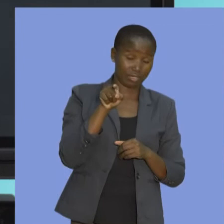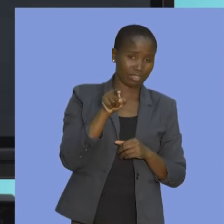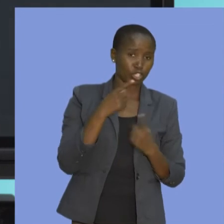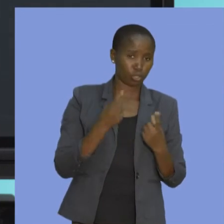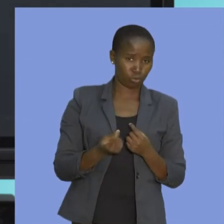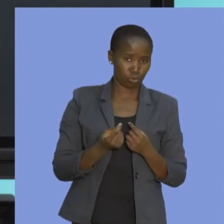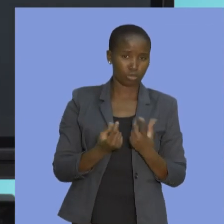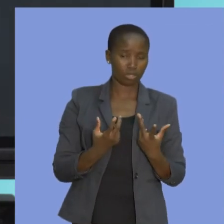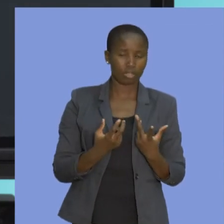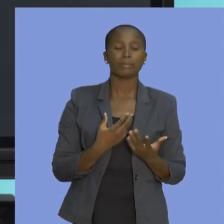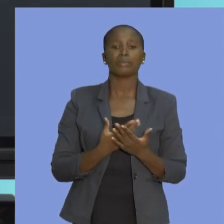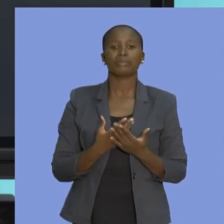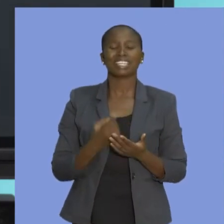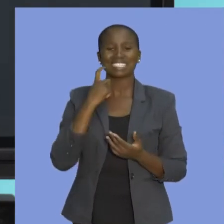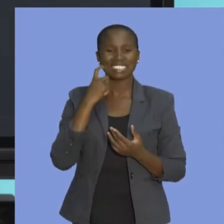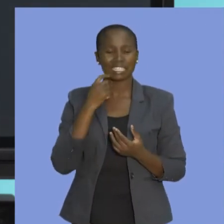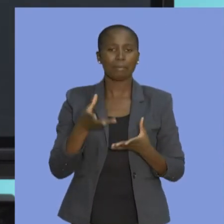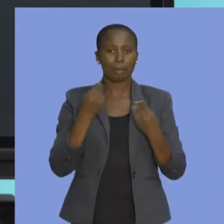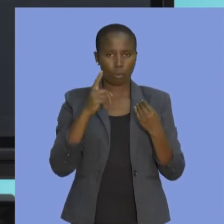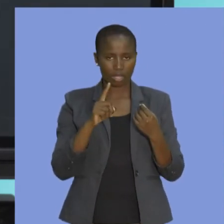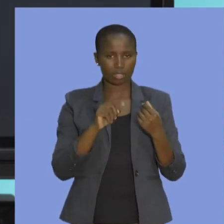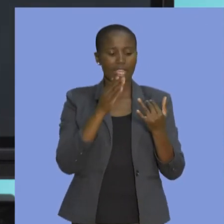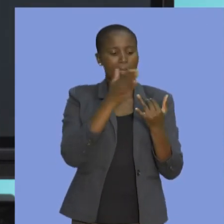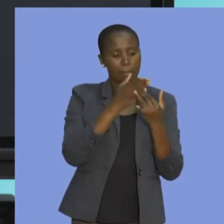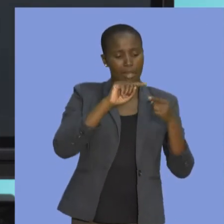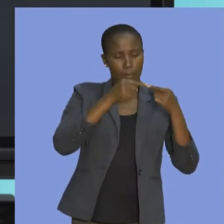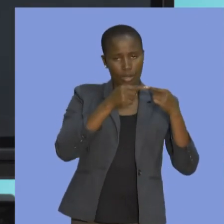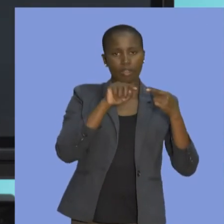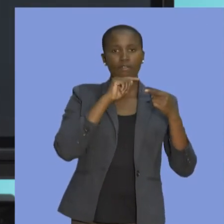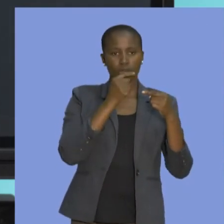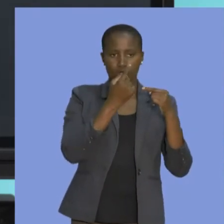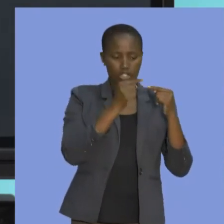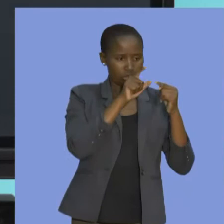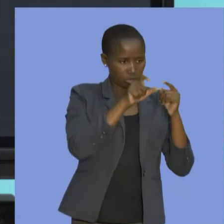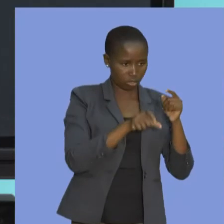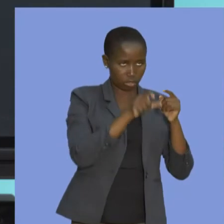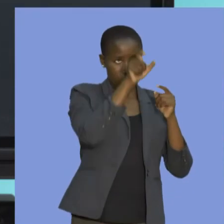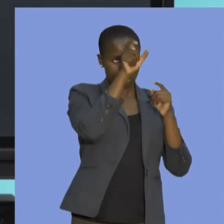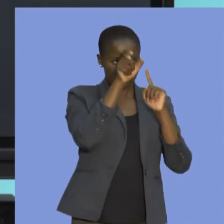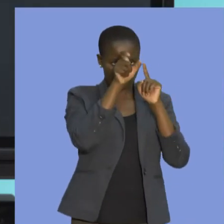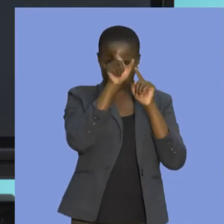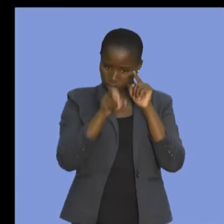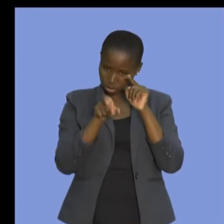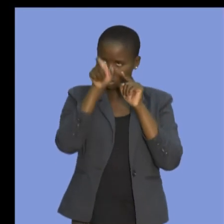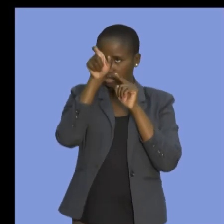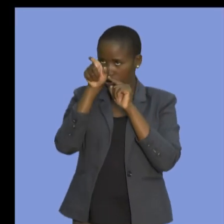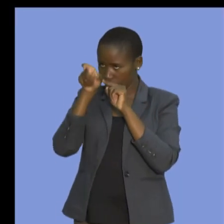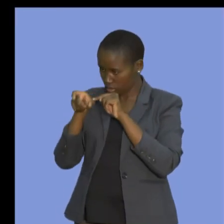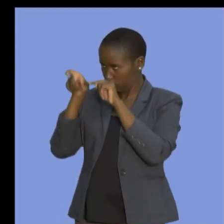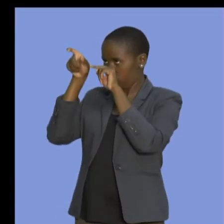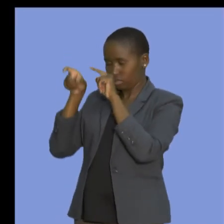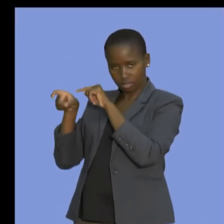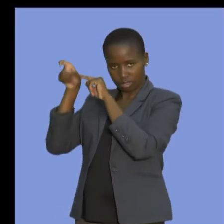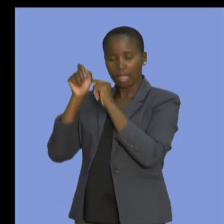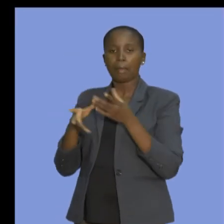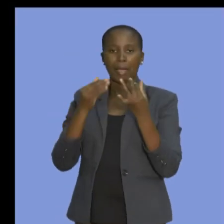easy way, you find the midpoint for each bar, halfway for each bar, midpoint for each bar, midpoint for each bar,